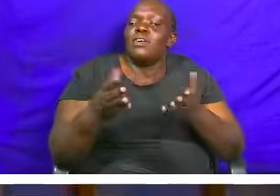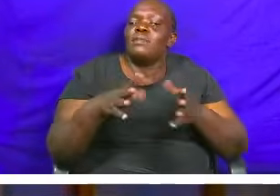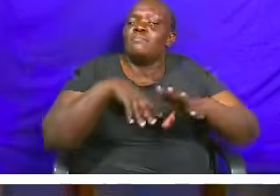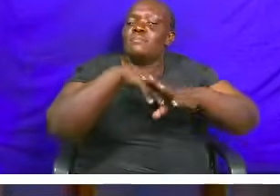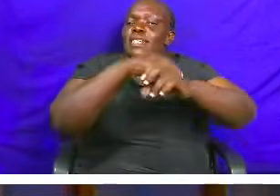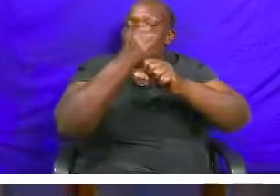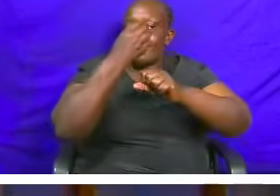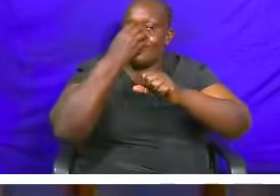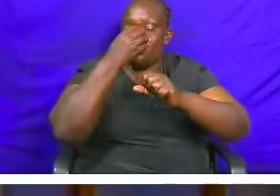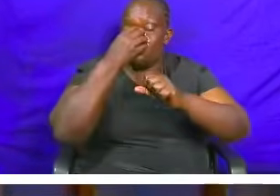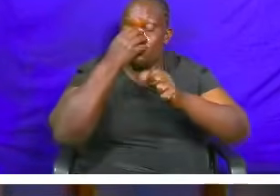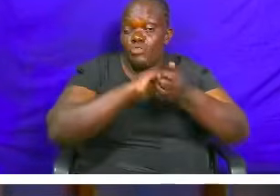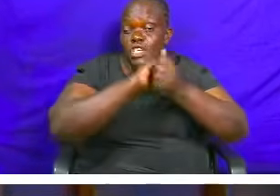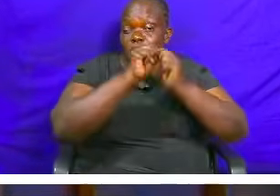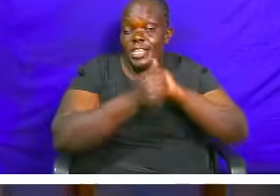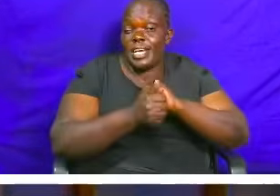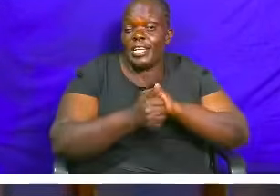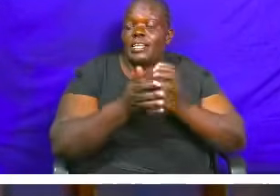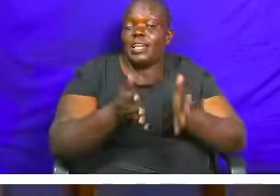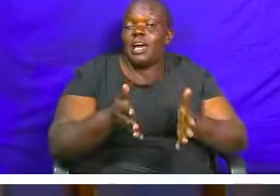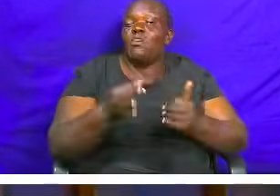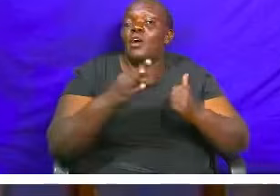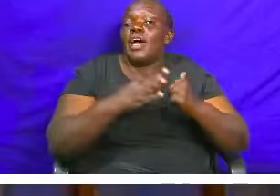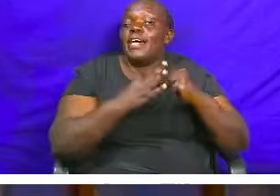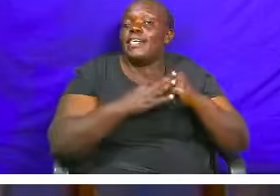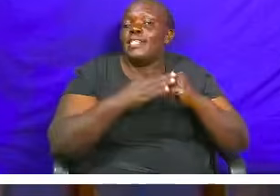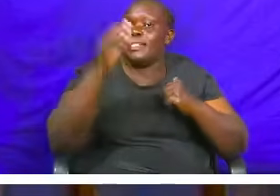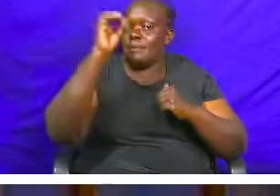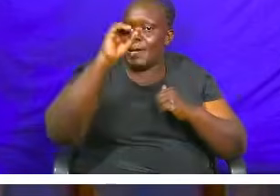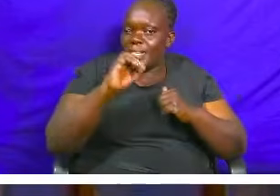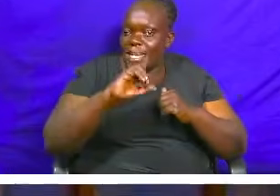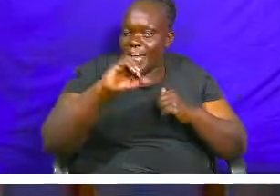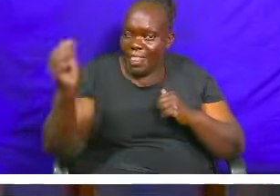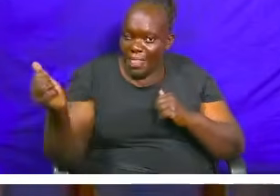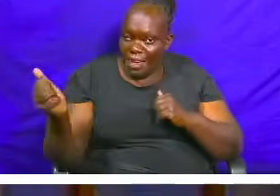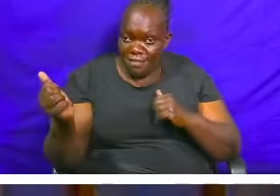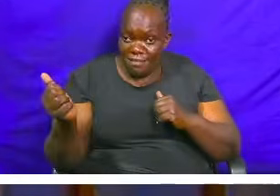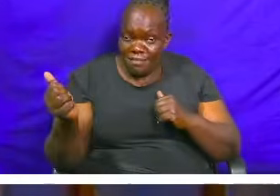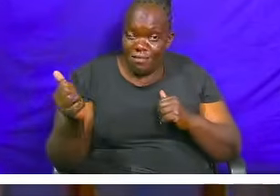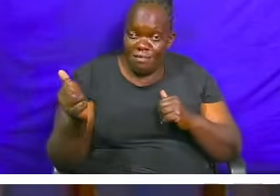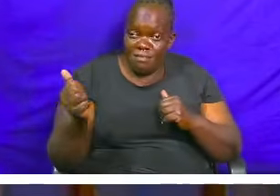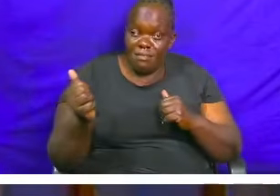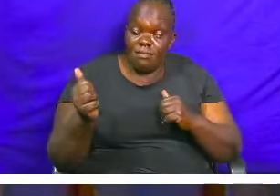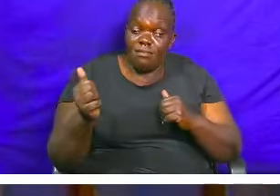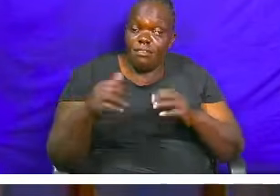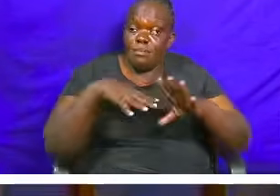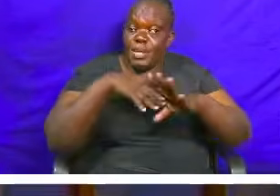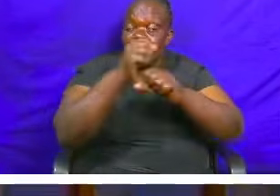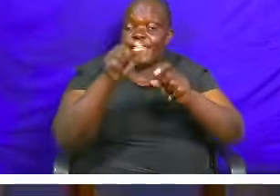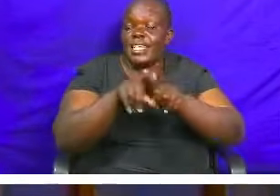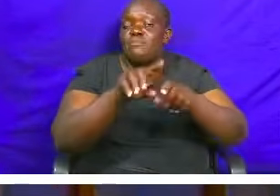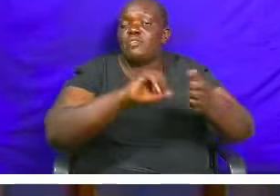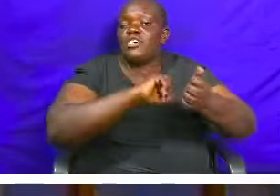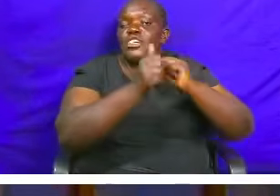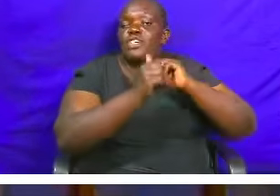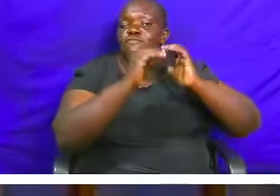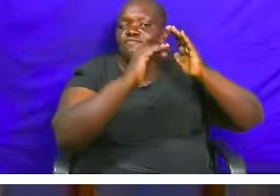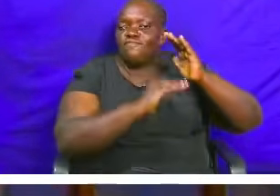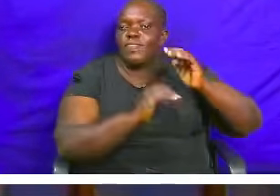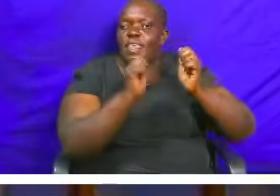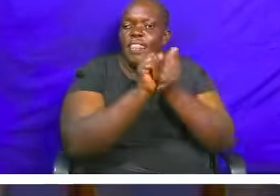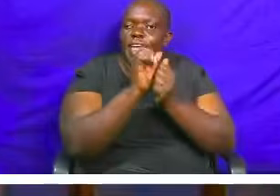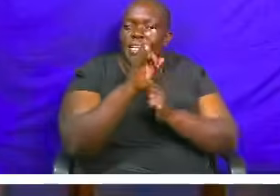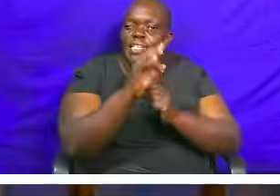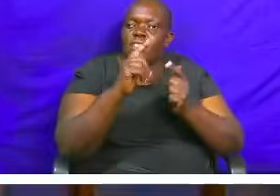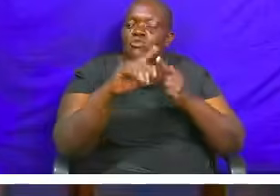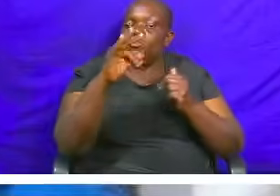Excellency to 13%. But of yesterday, another pronouncement was made by His Excellency. Let's reduce from 13 to